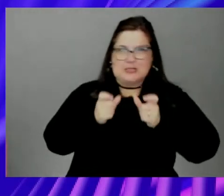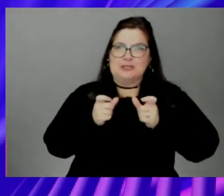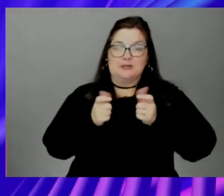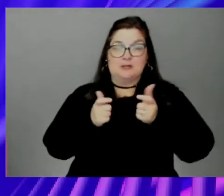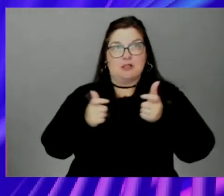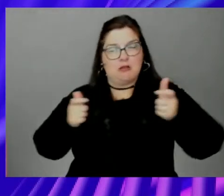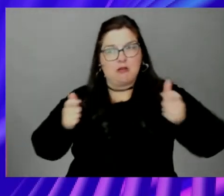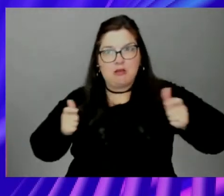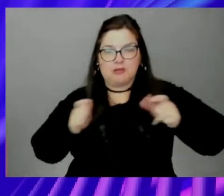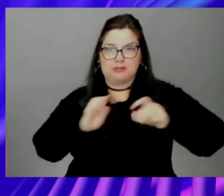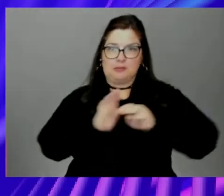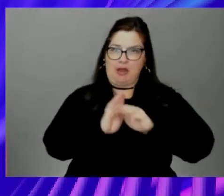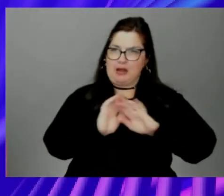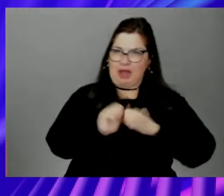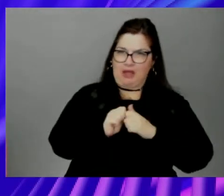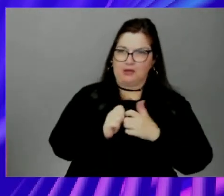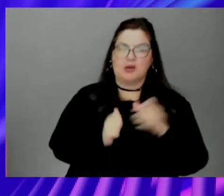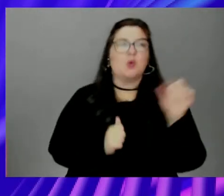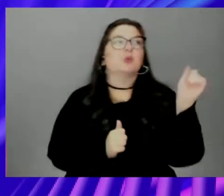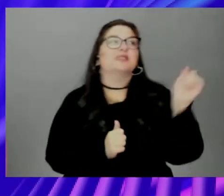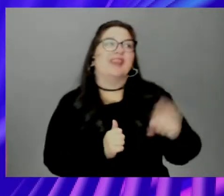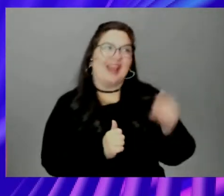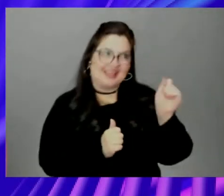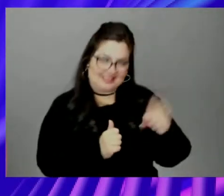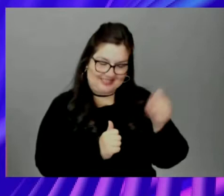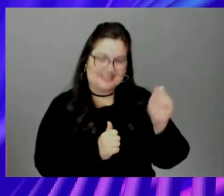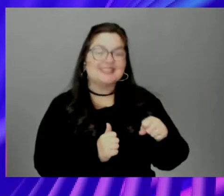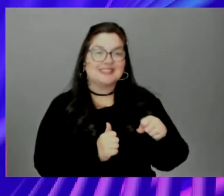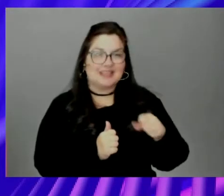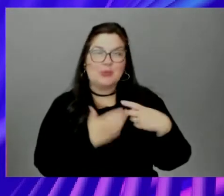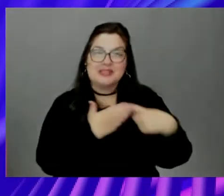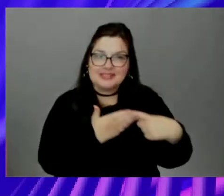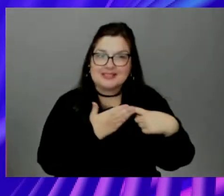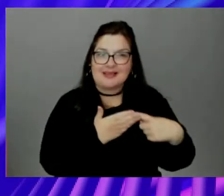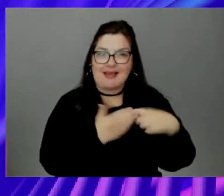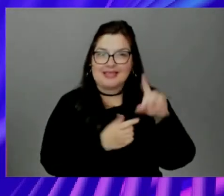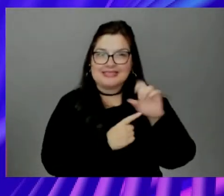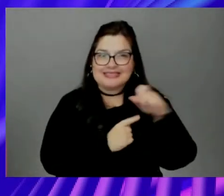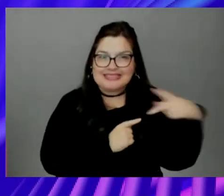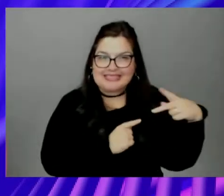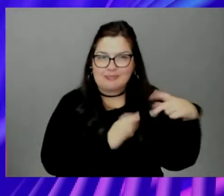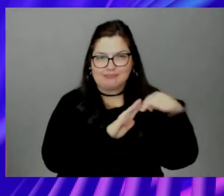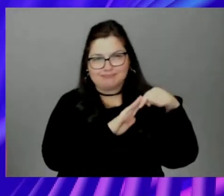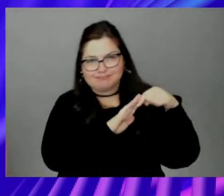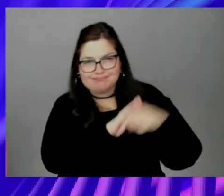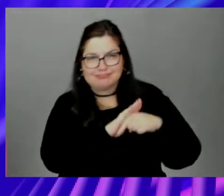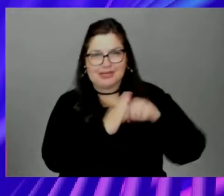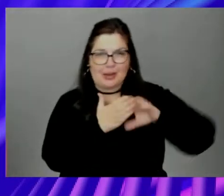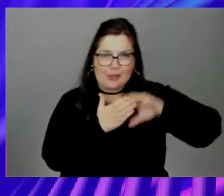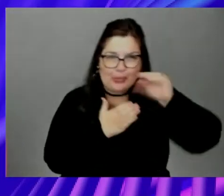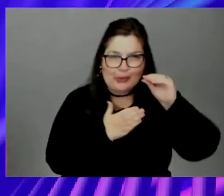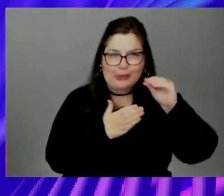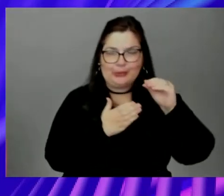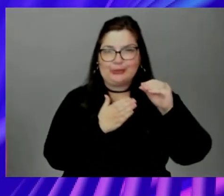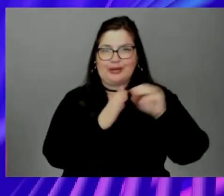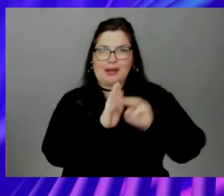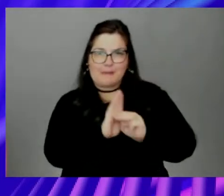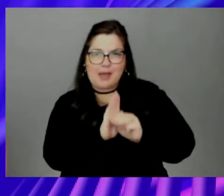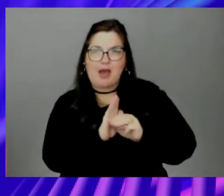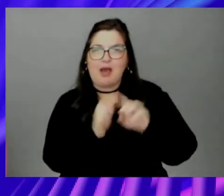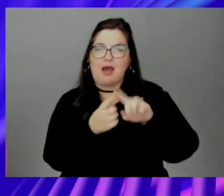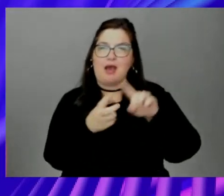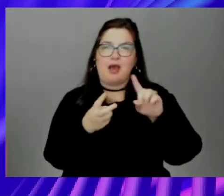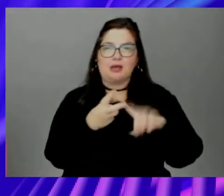Yeah, so especially when we are talking about deep learning models and state-of-the-art transformers models are really,